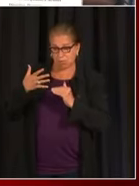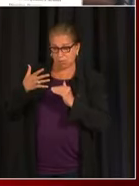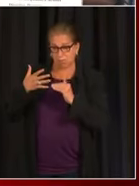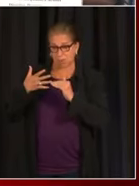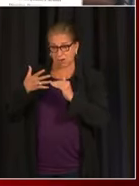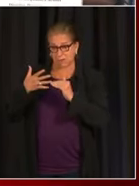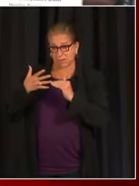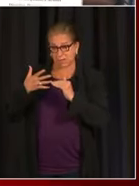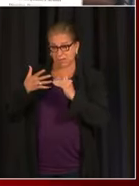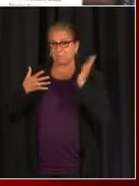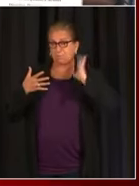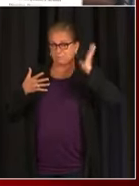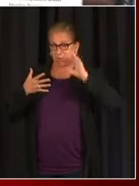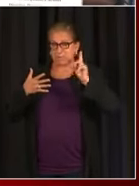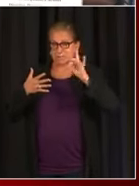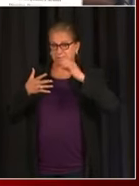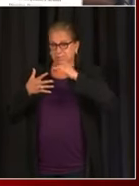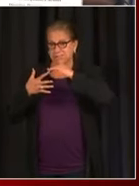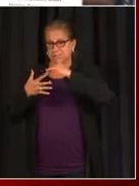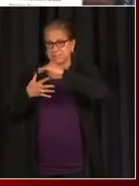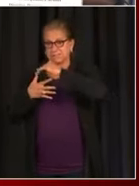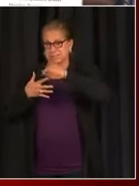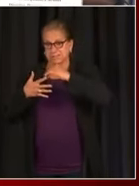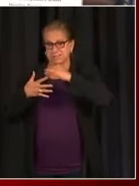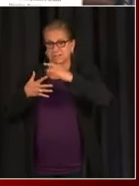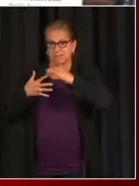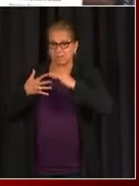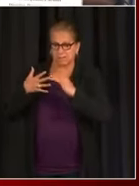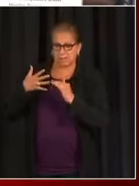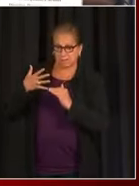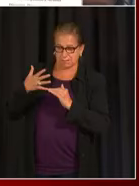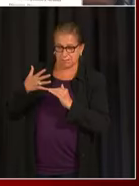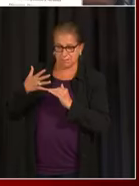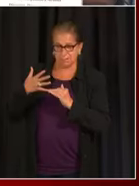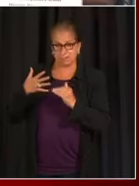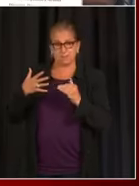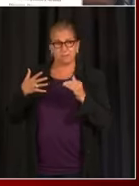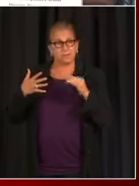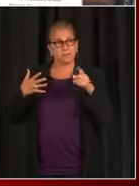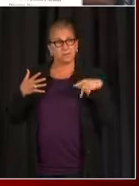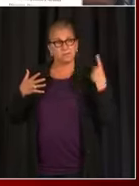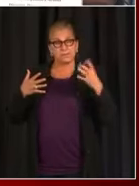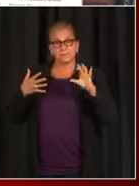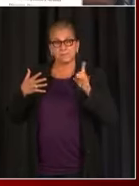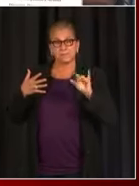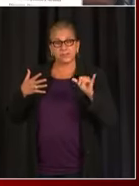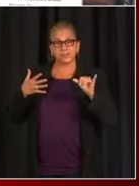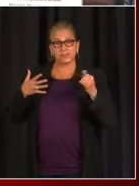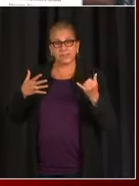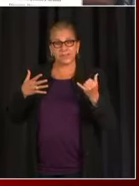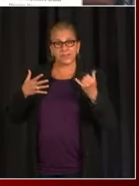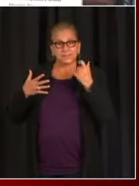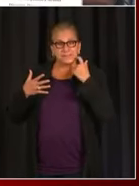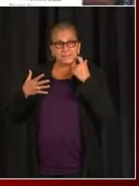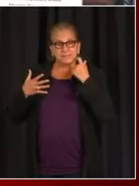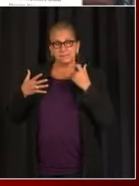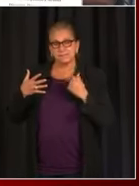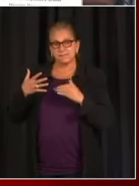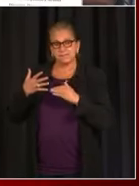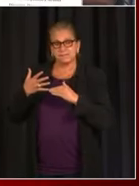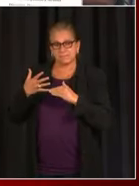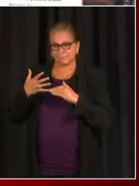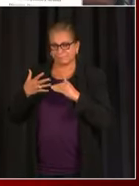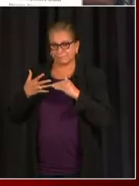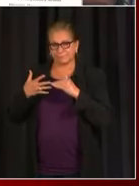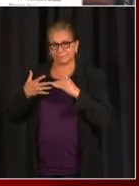is overlap between what DC's metrics indicate to be moderate and